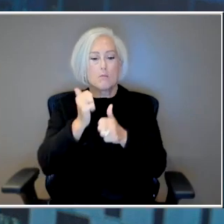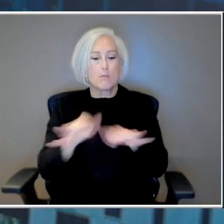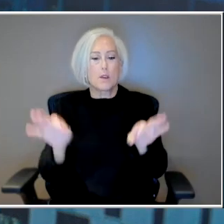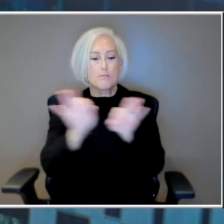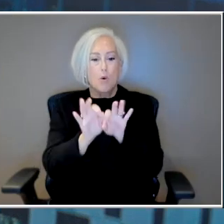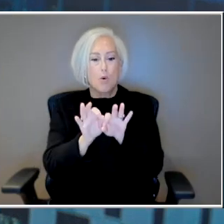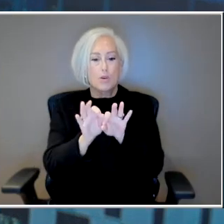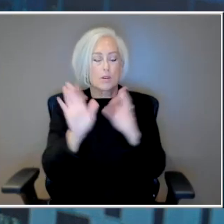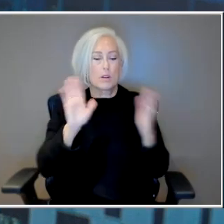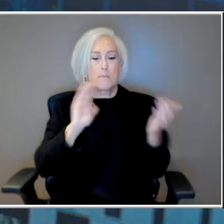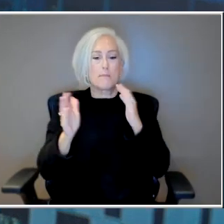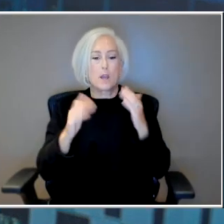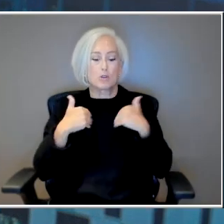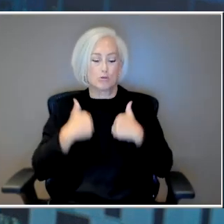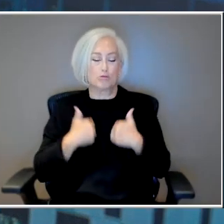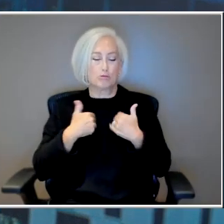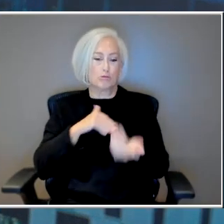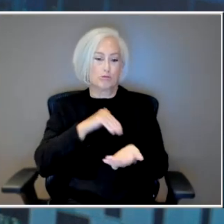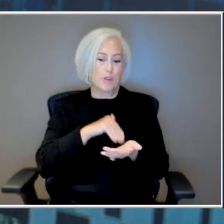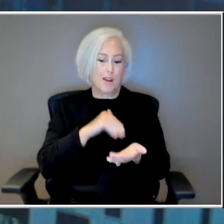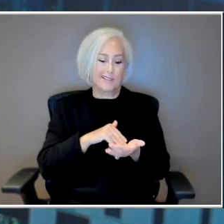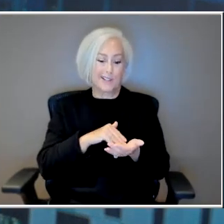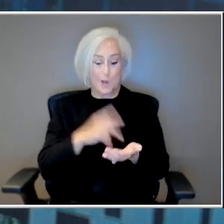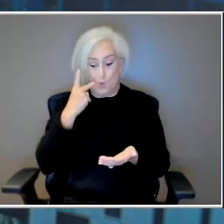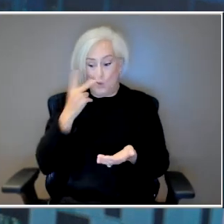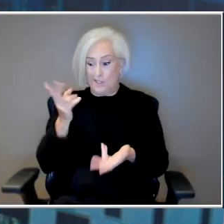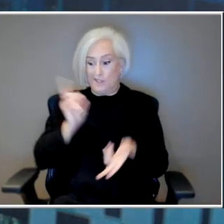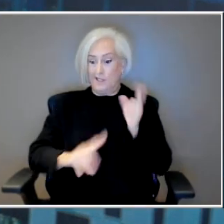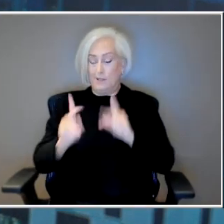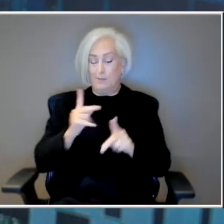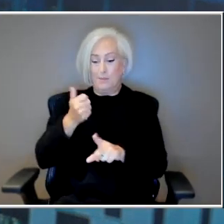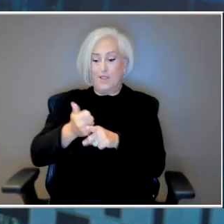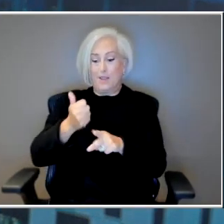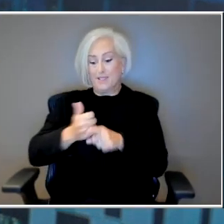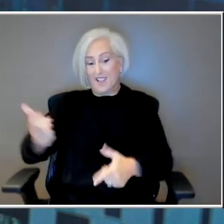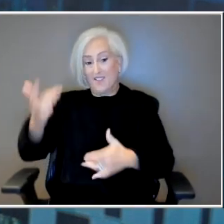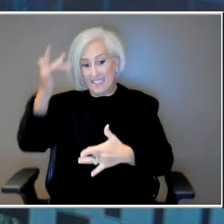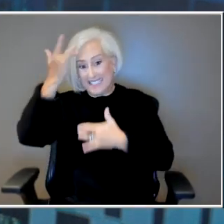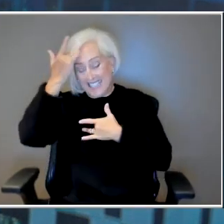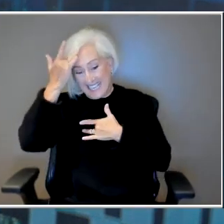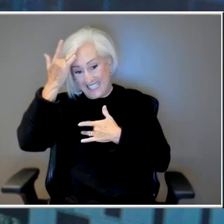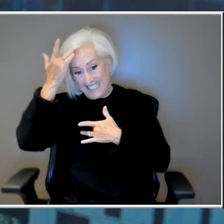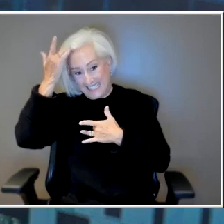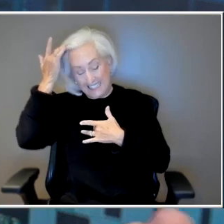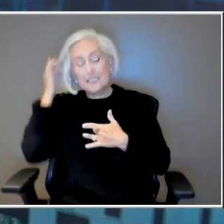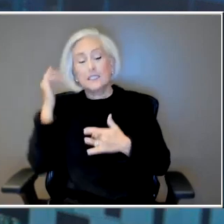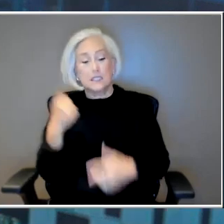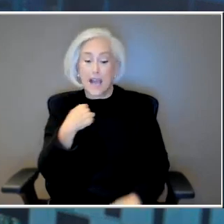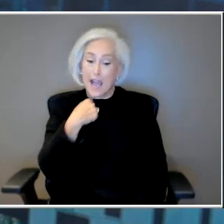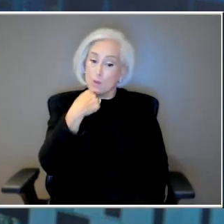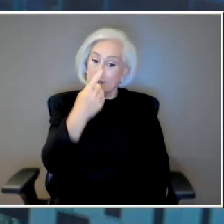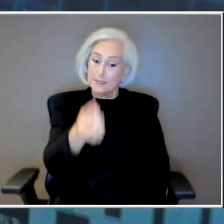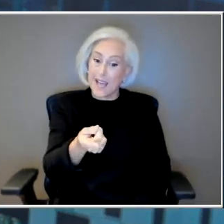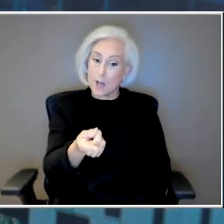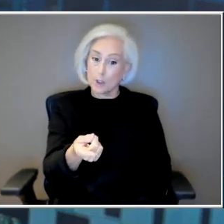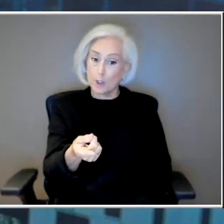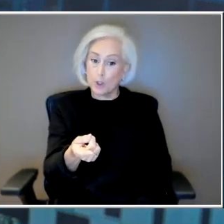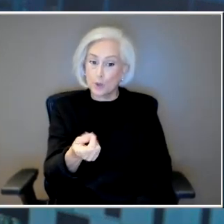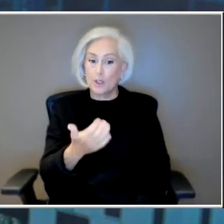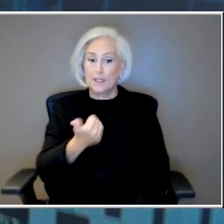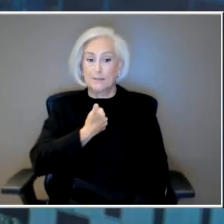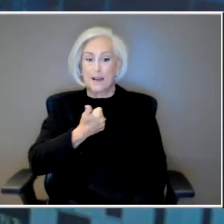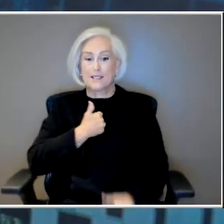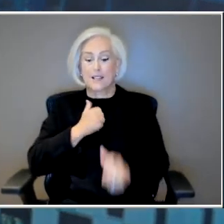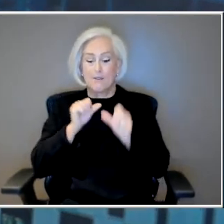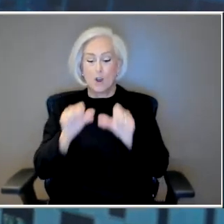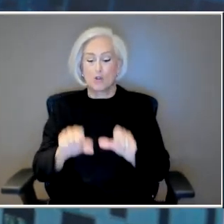don't, we see people who are sick, and I will tell you, I have a chronic disease clinic with cystic